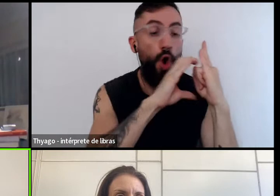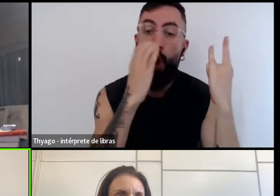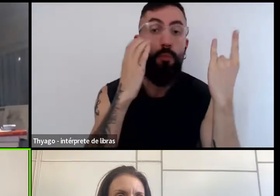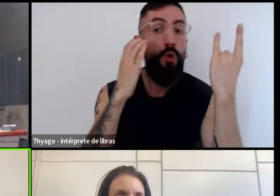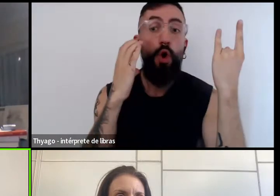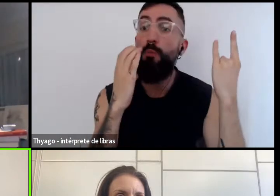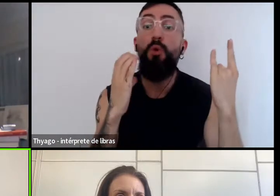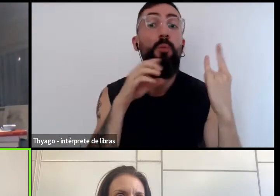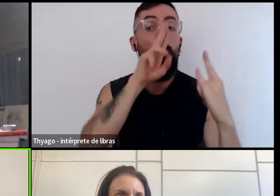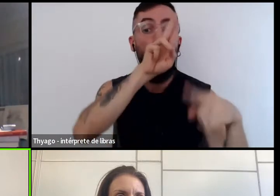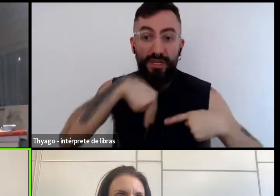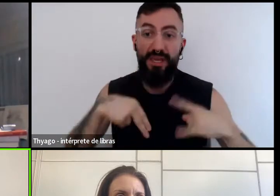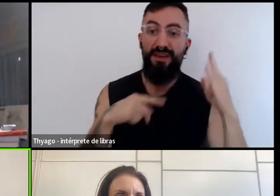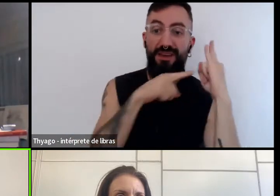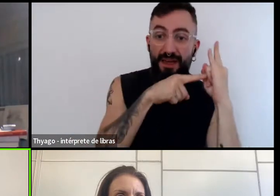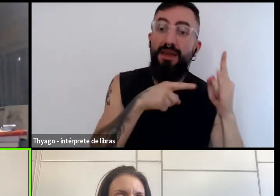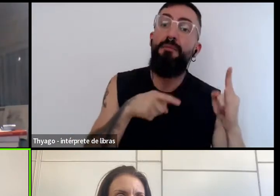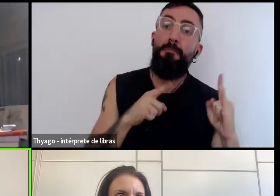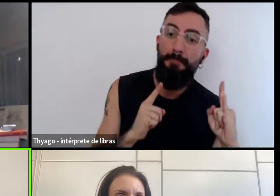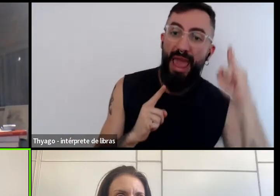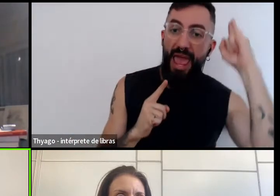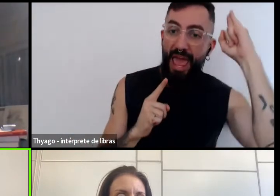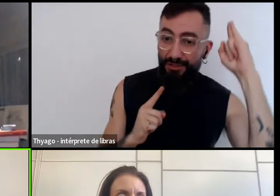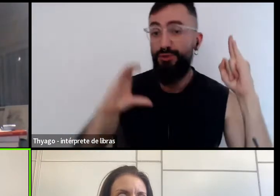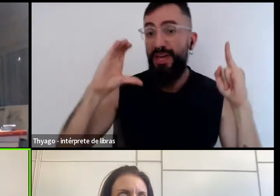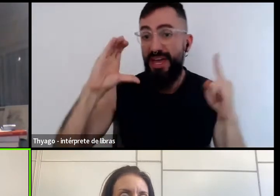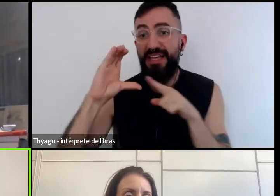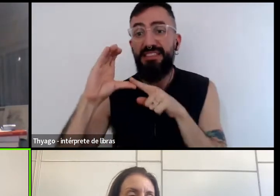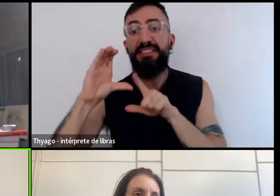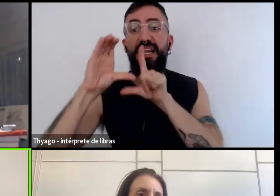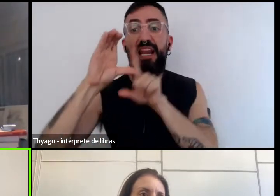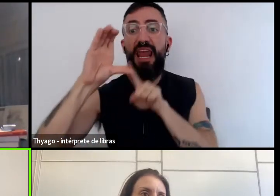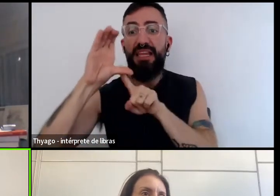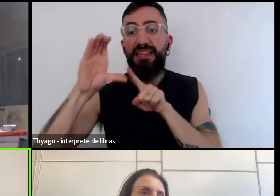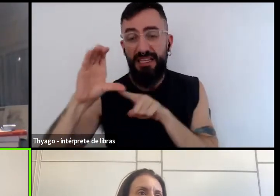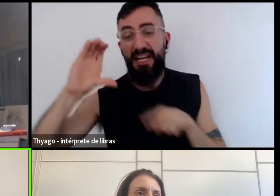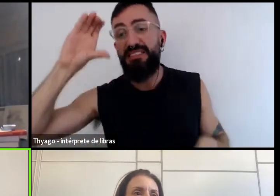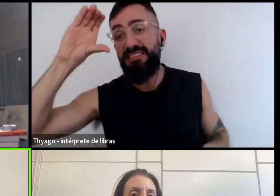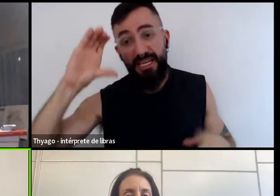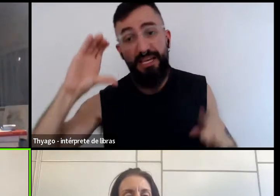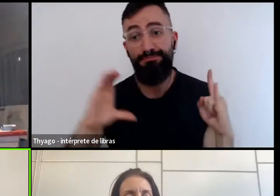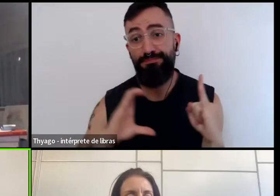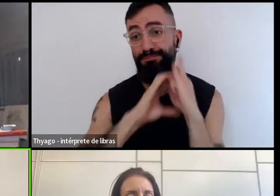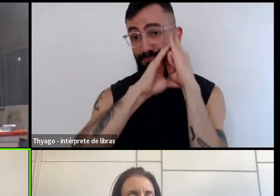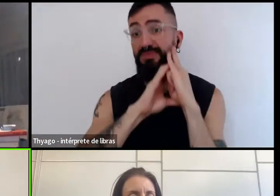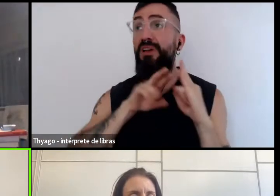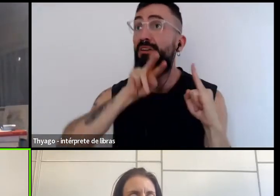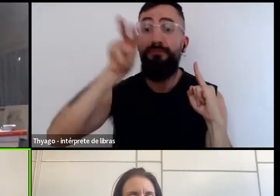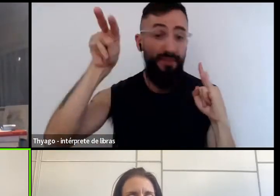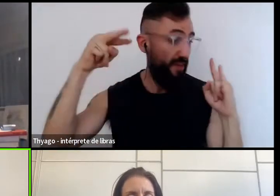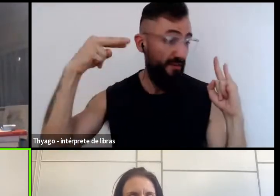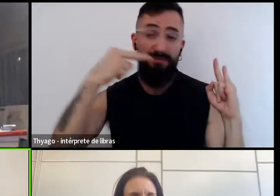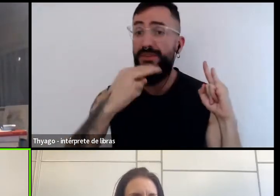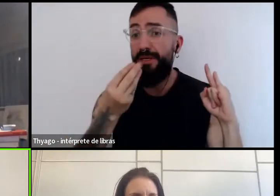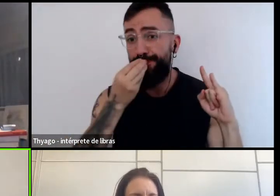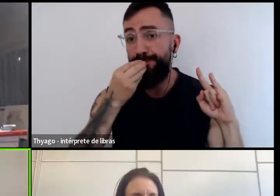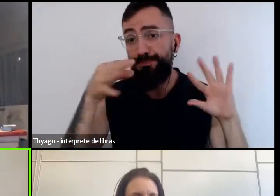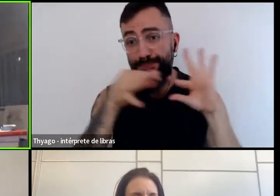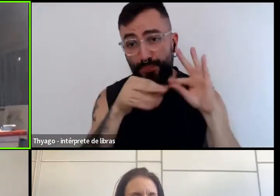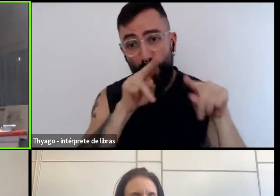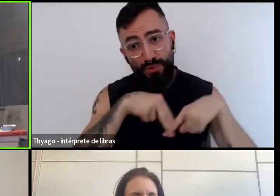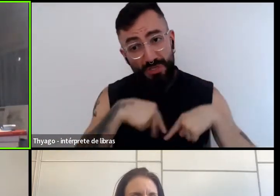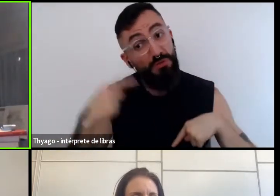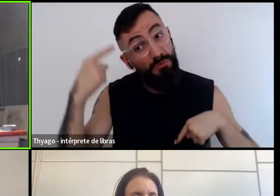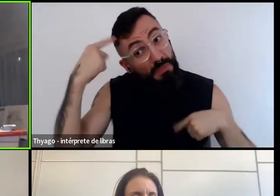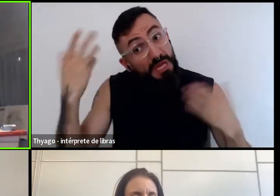for building and the sign for the letter C, right? So yeah, I hope I have answered that question.